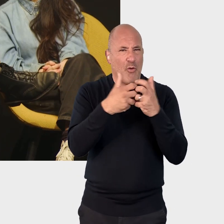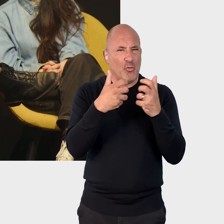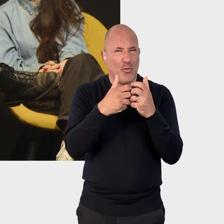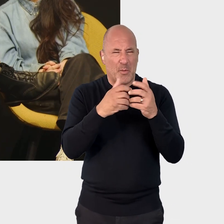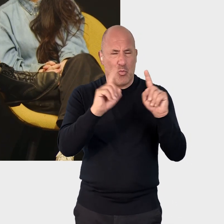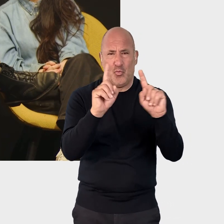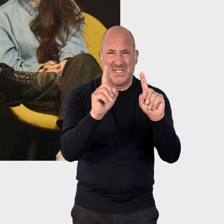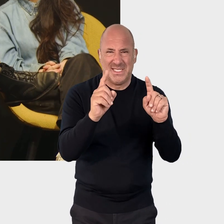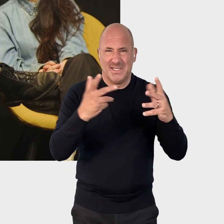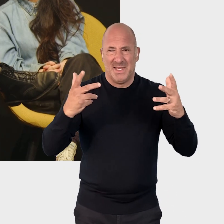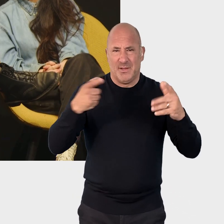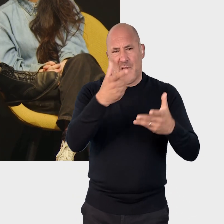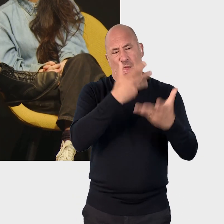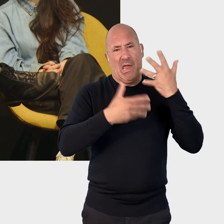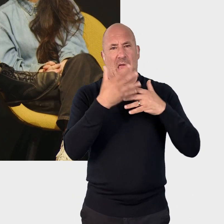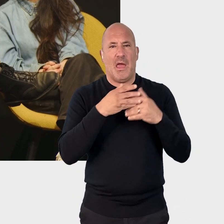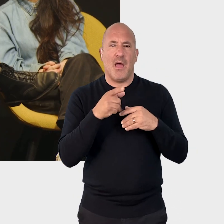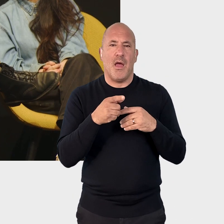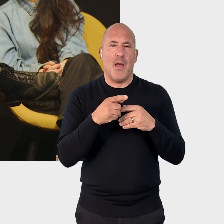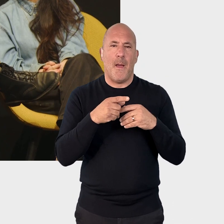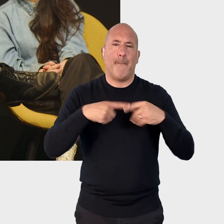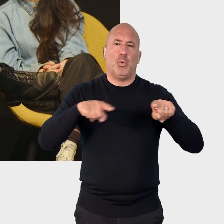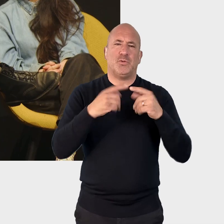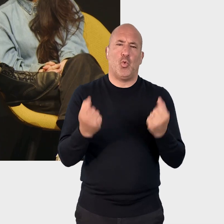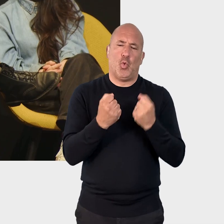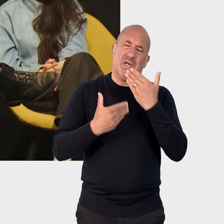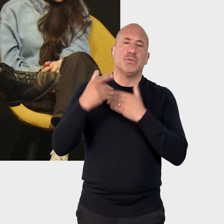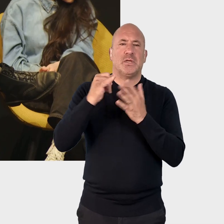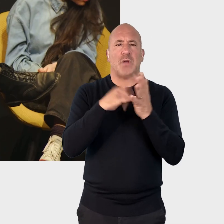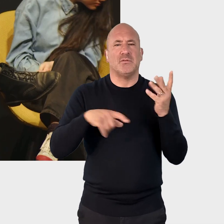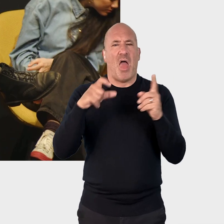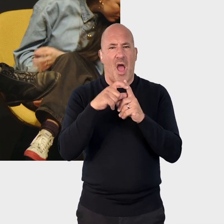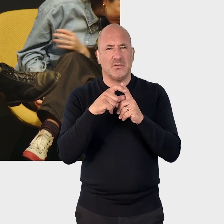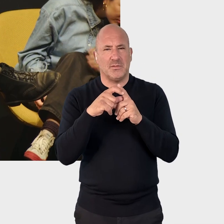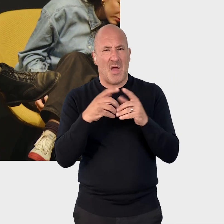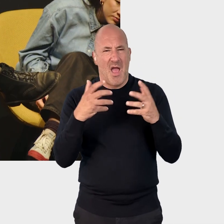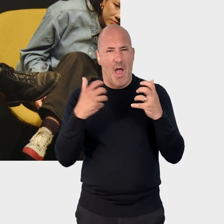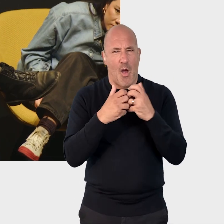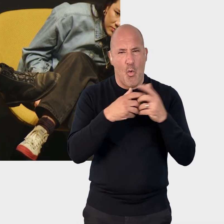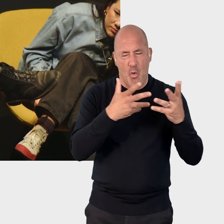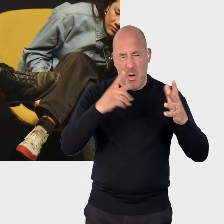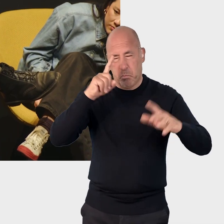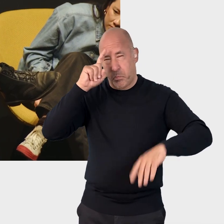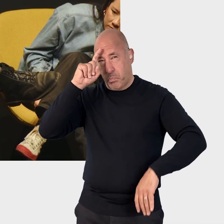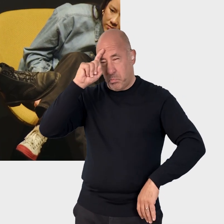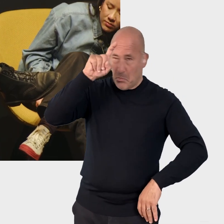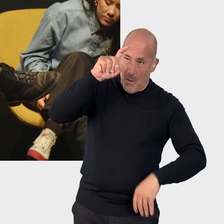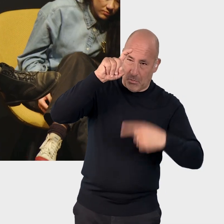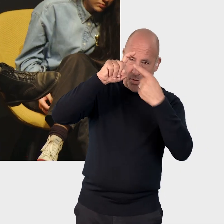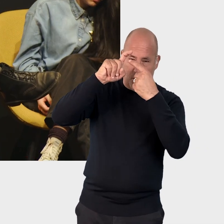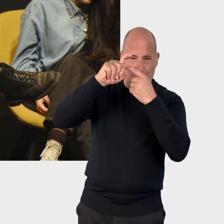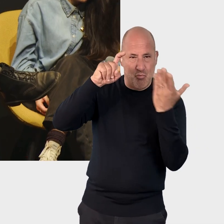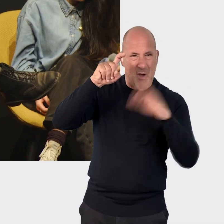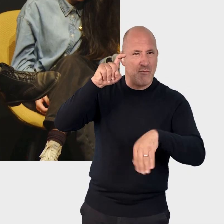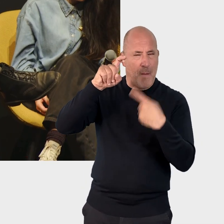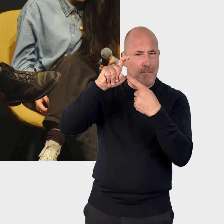and Emily, kind of did you go in with an initial idea? How was the shape? I mean, you talked about that kind of history of music in Sunderland. So what drove the